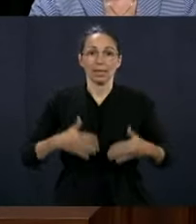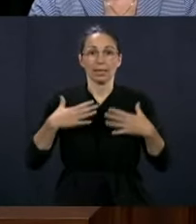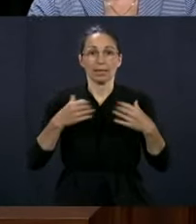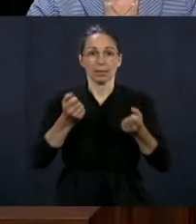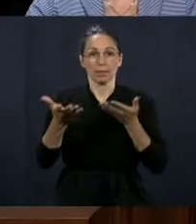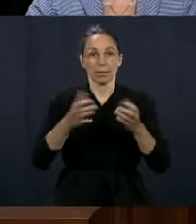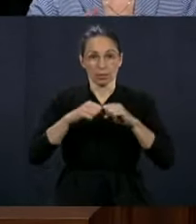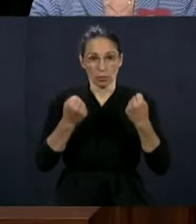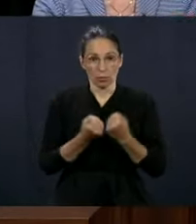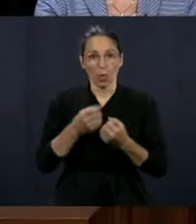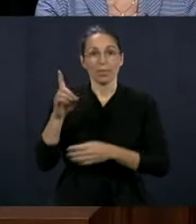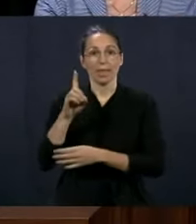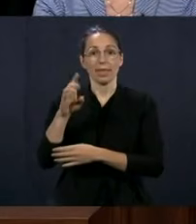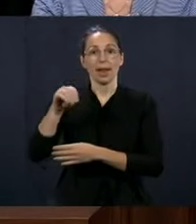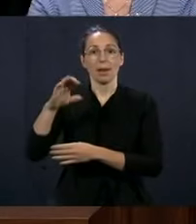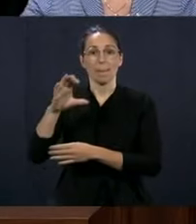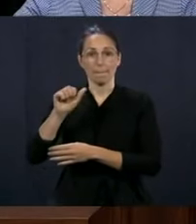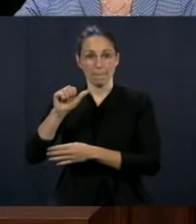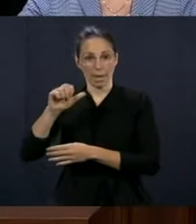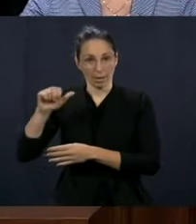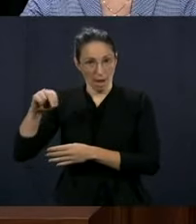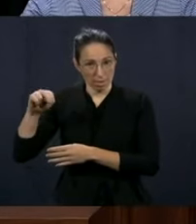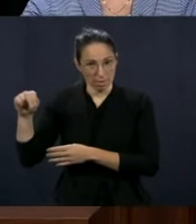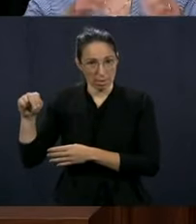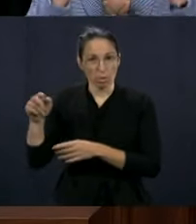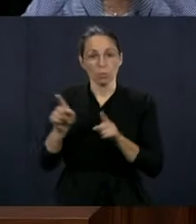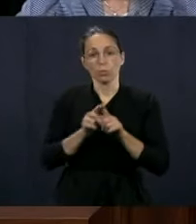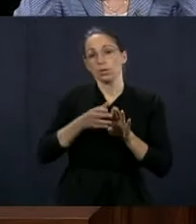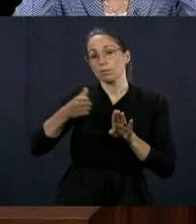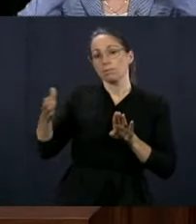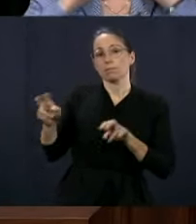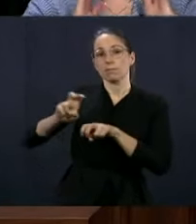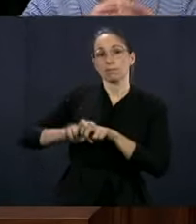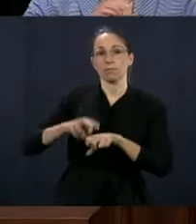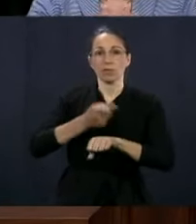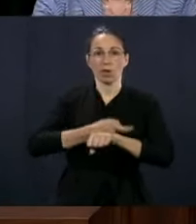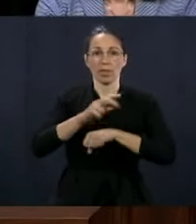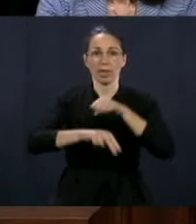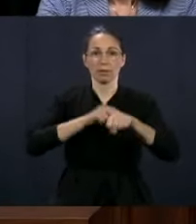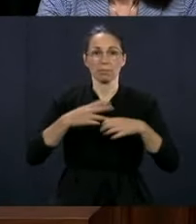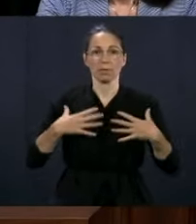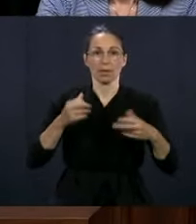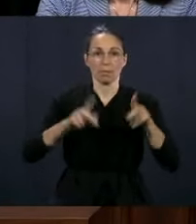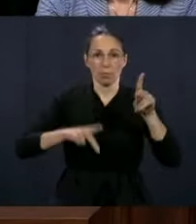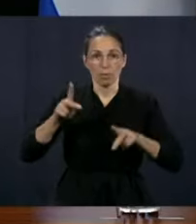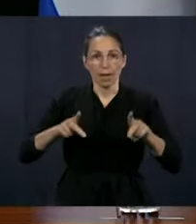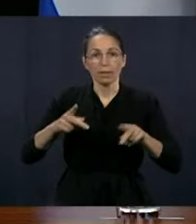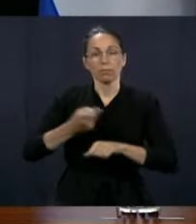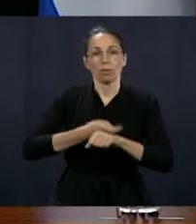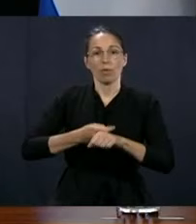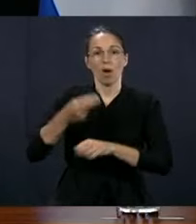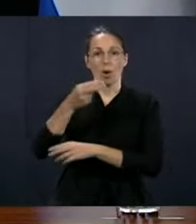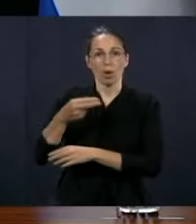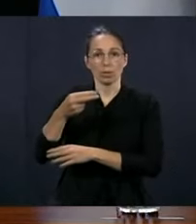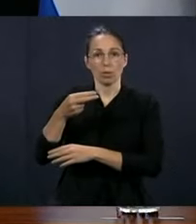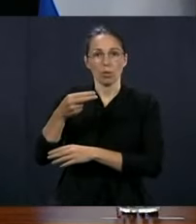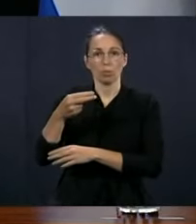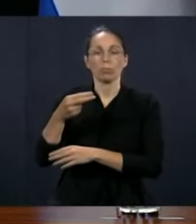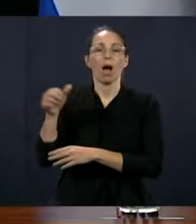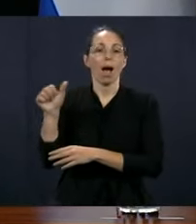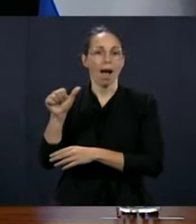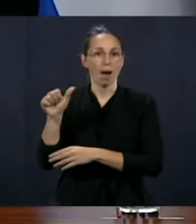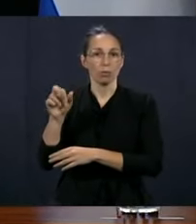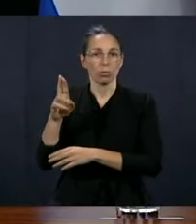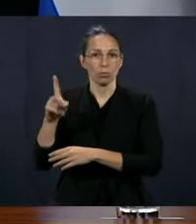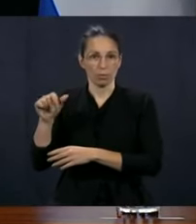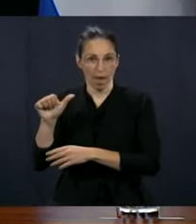as the National Director of Public Health, Dr. Horatio Arruda. Mr. Premier, thank you very much, and hello,